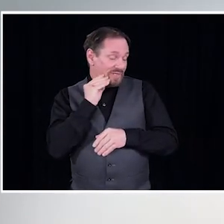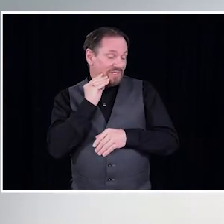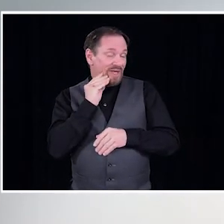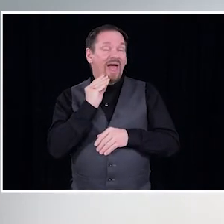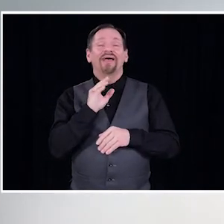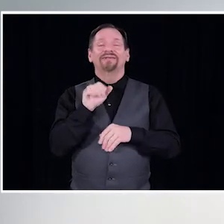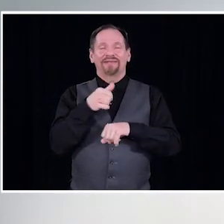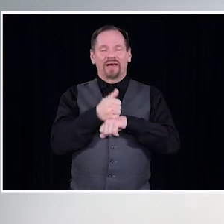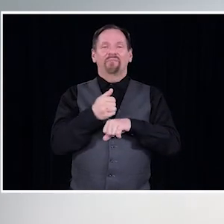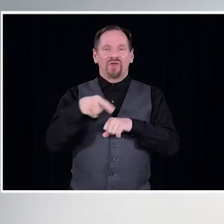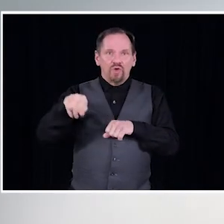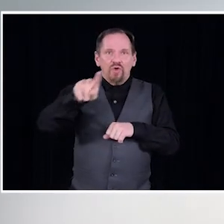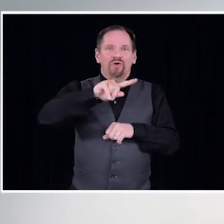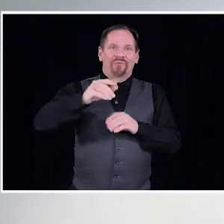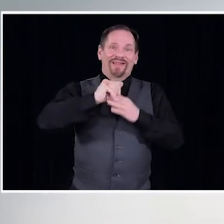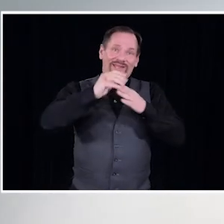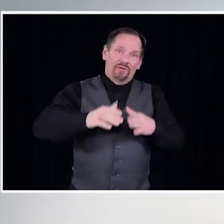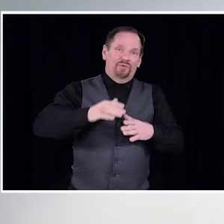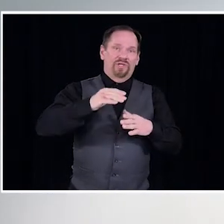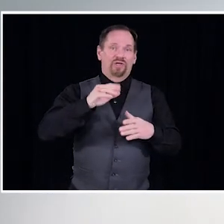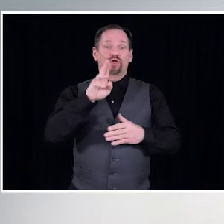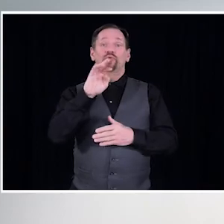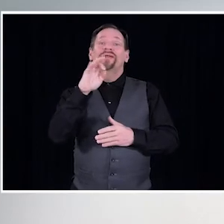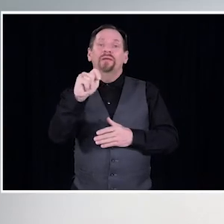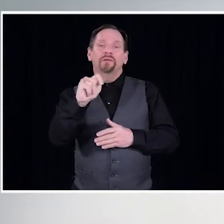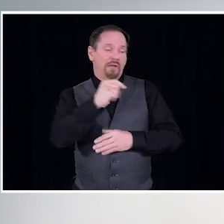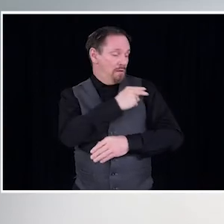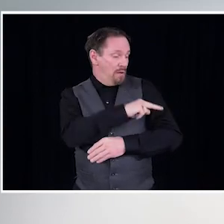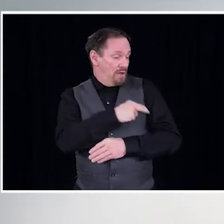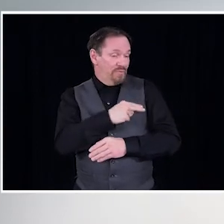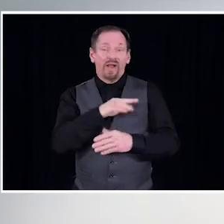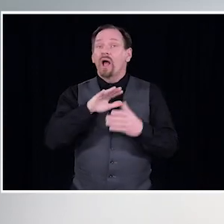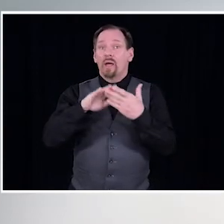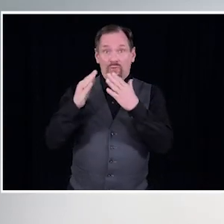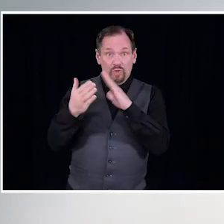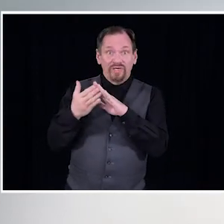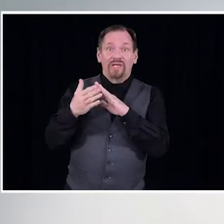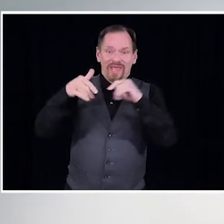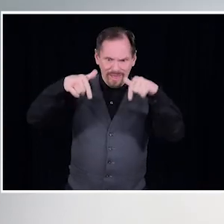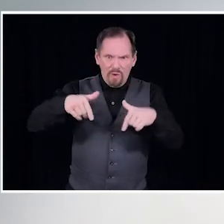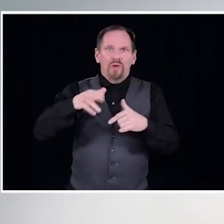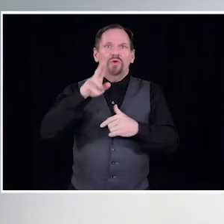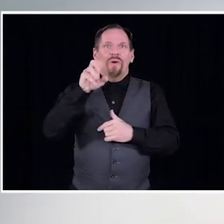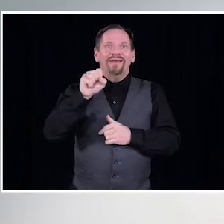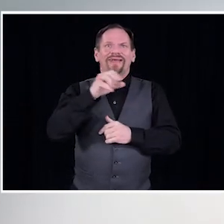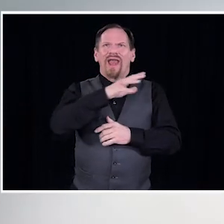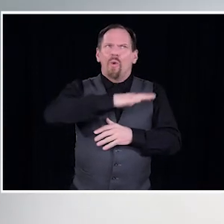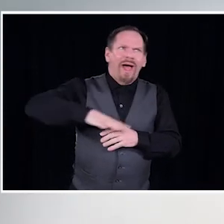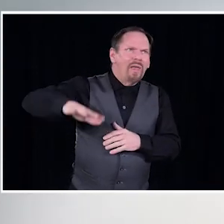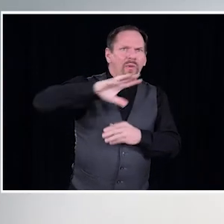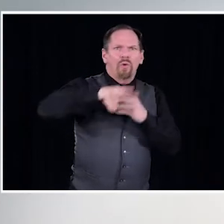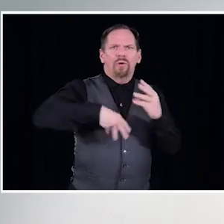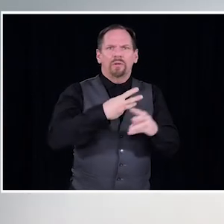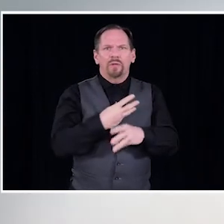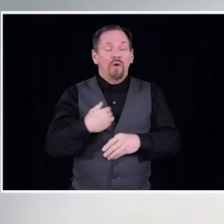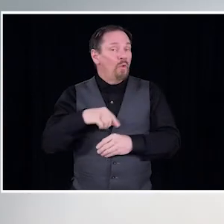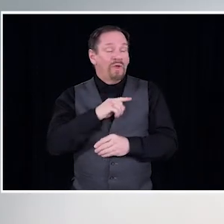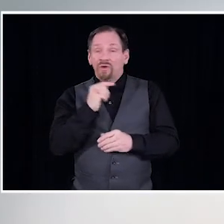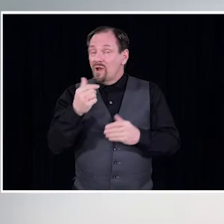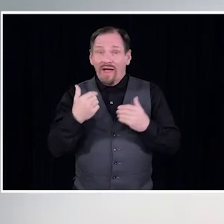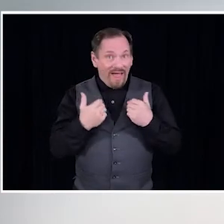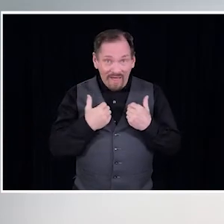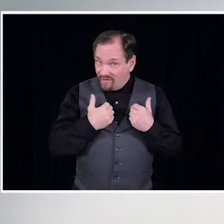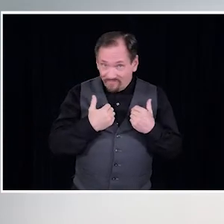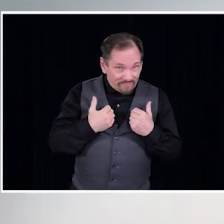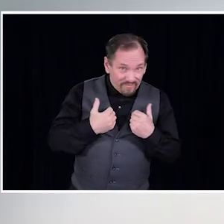in your hospitals, across your communities, throughout this country, and around the world. We don't have